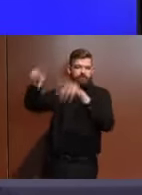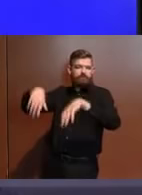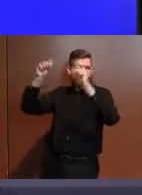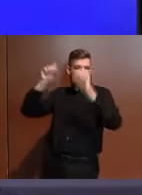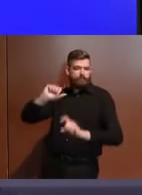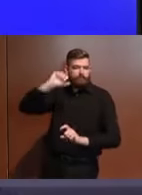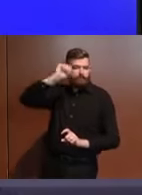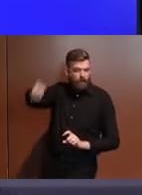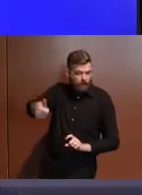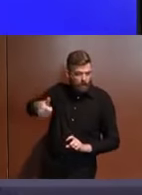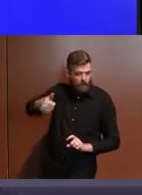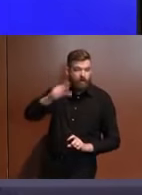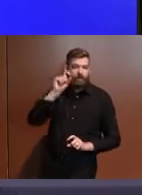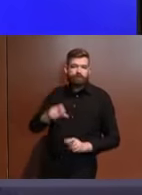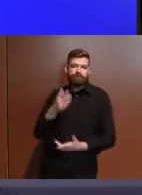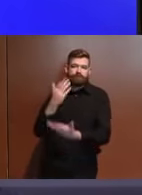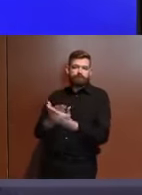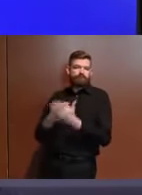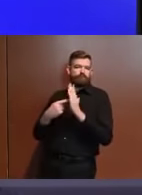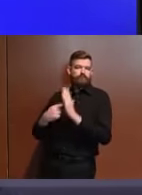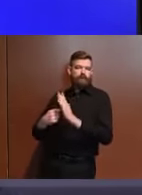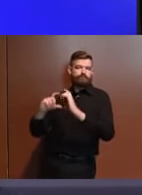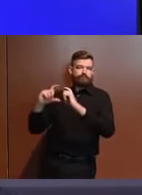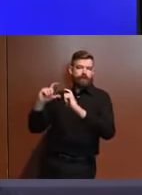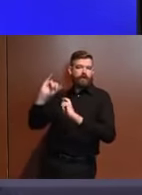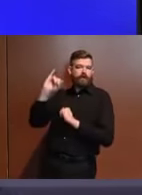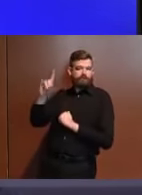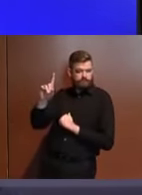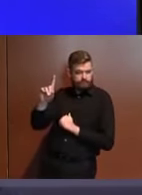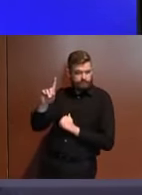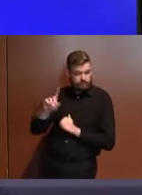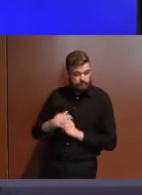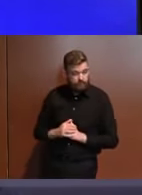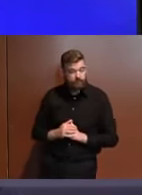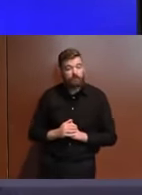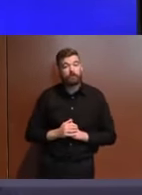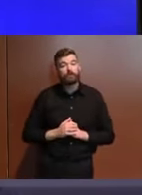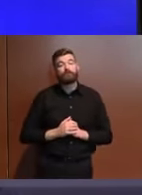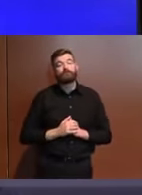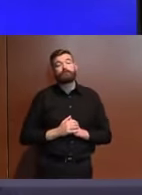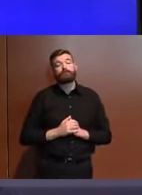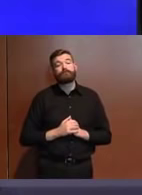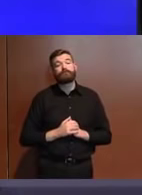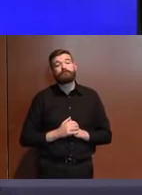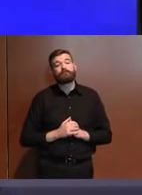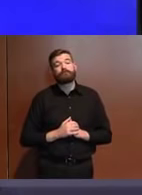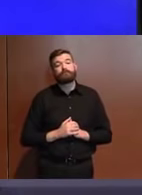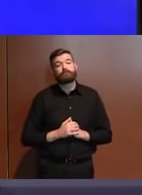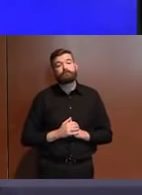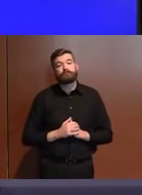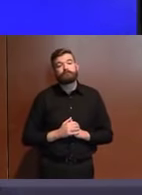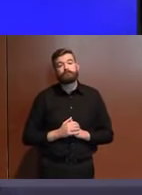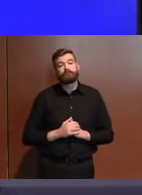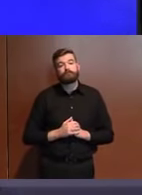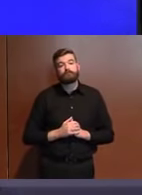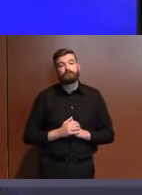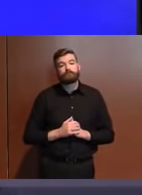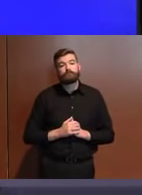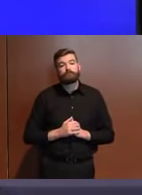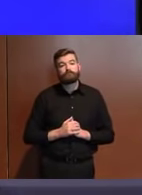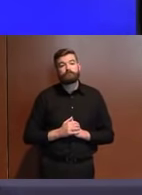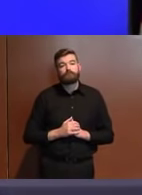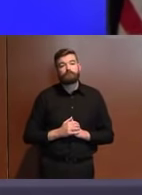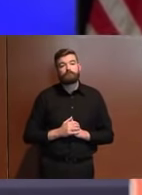And thirdly, anything on the overnight compliance. Matt Plotkin has joined us in the back of the room. Chief Counsel, he may have something to add on that as